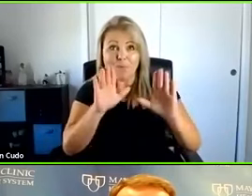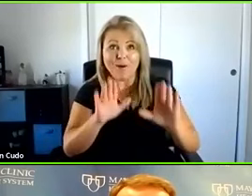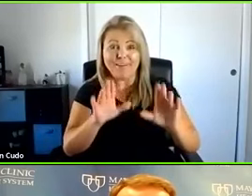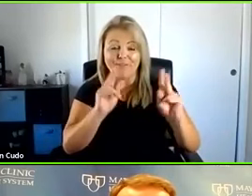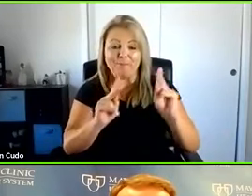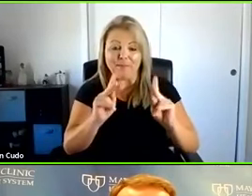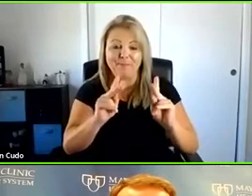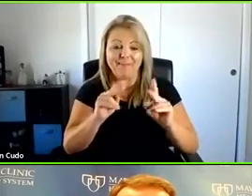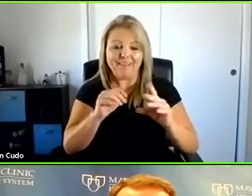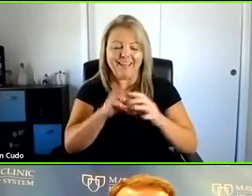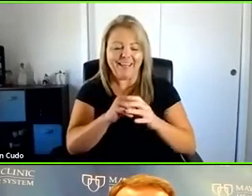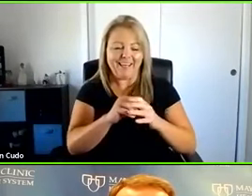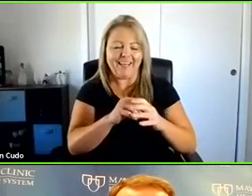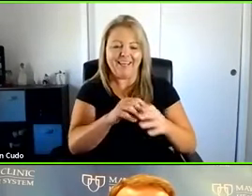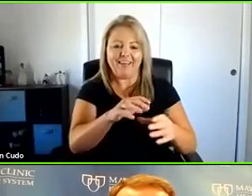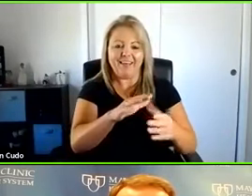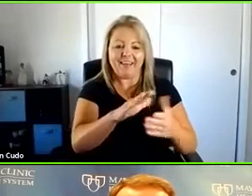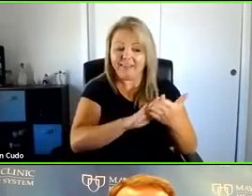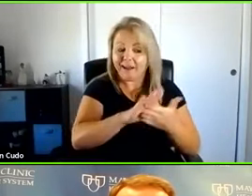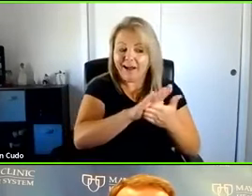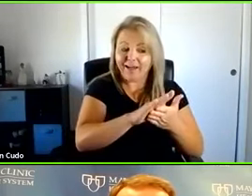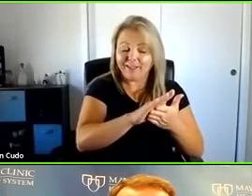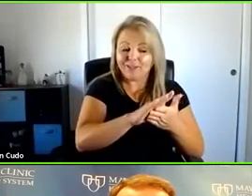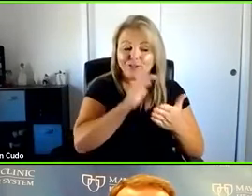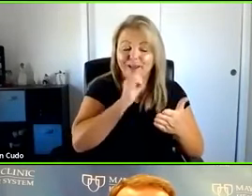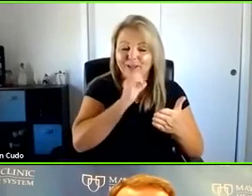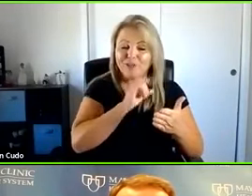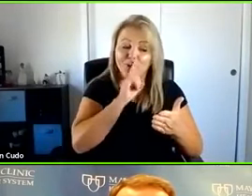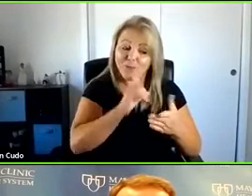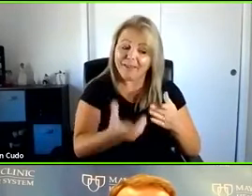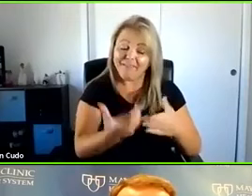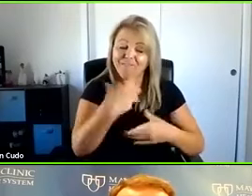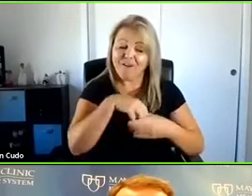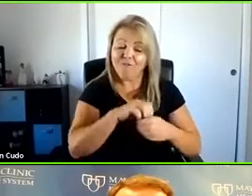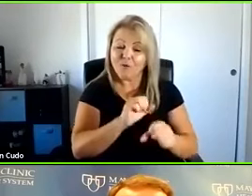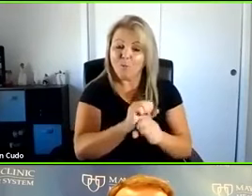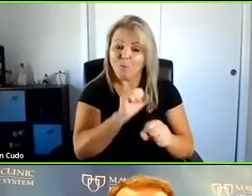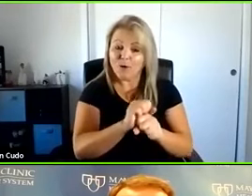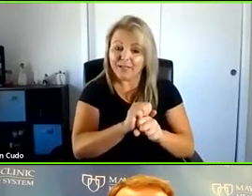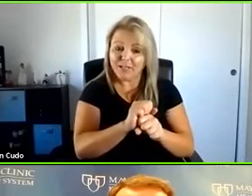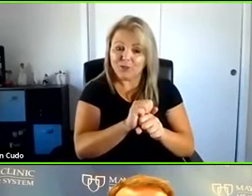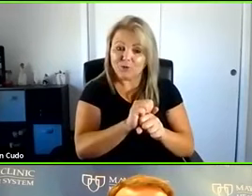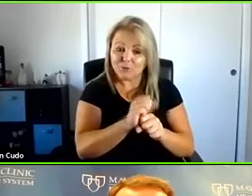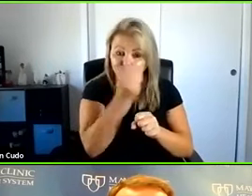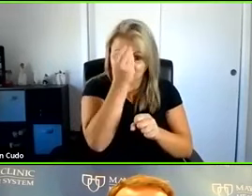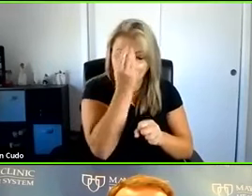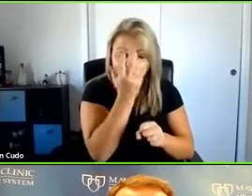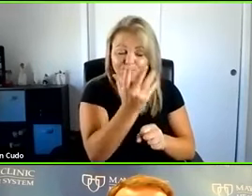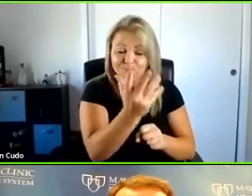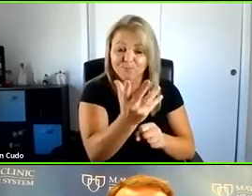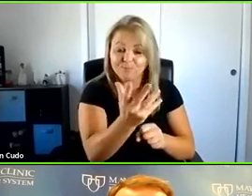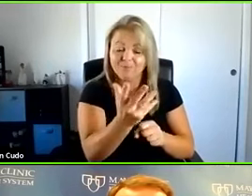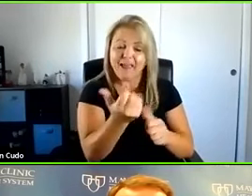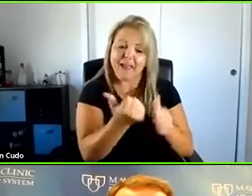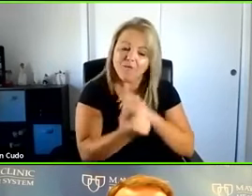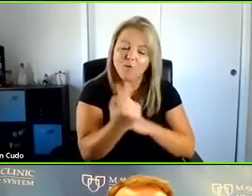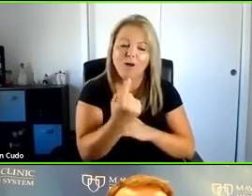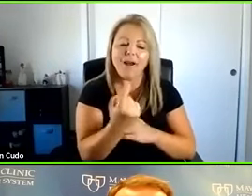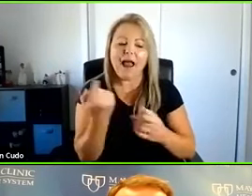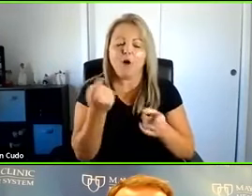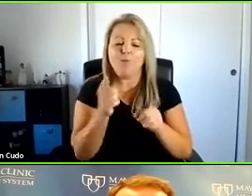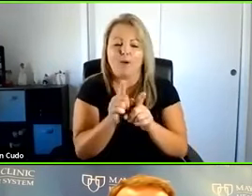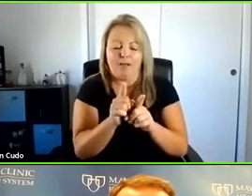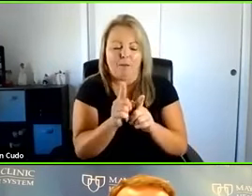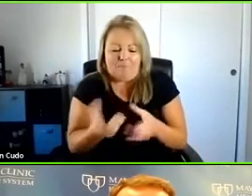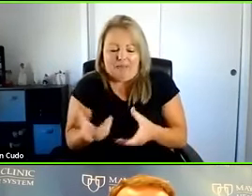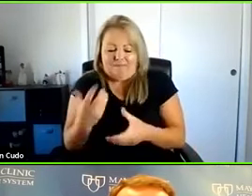in this population who are engaged already and are working to spread that message. And so I agree, be a part of something